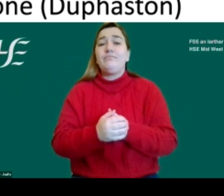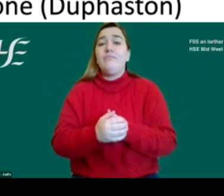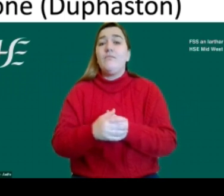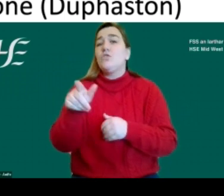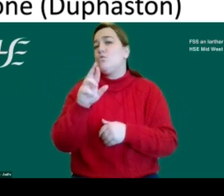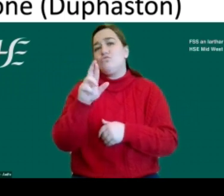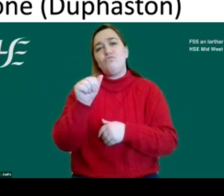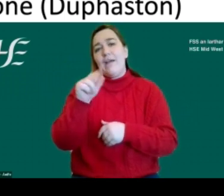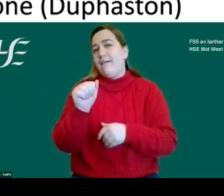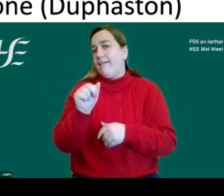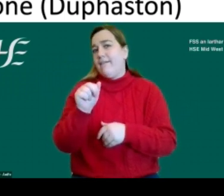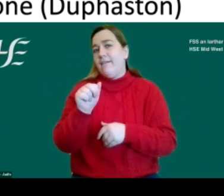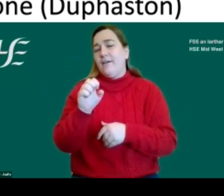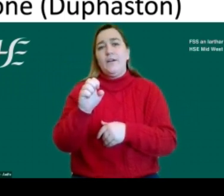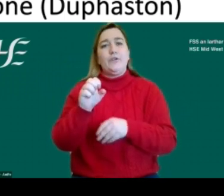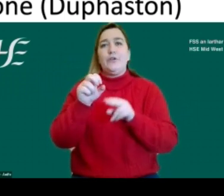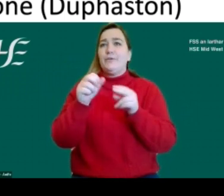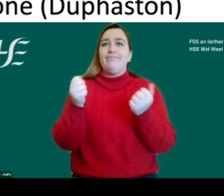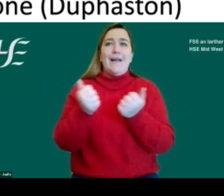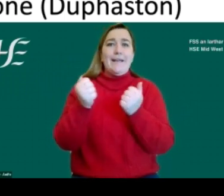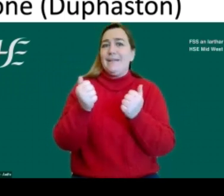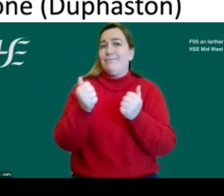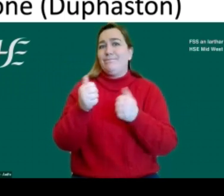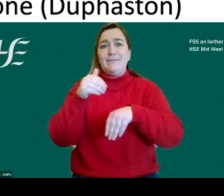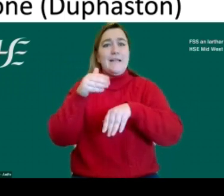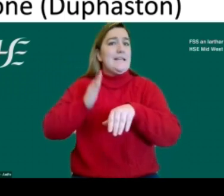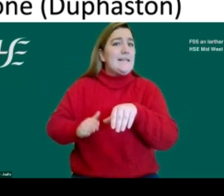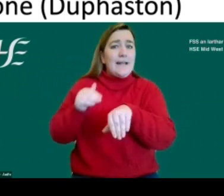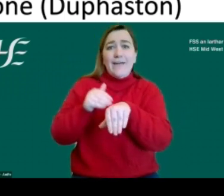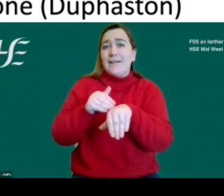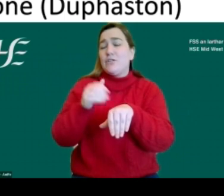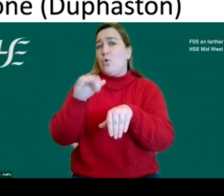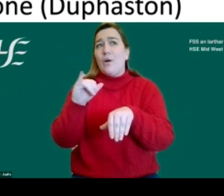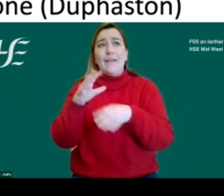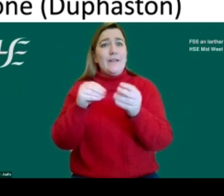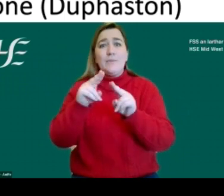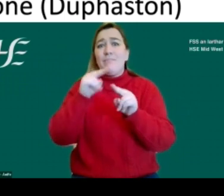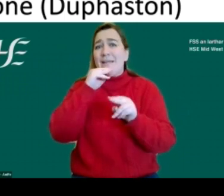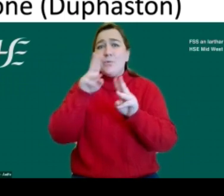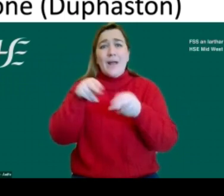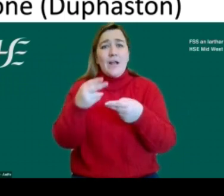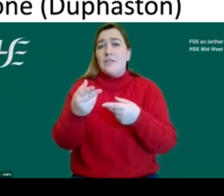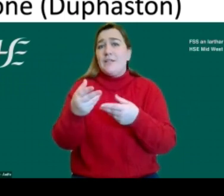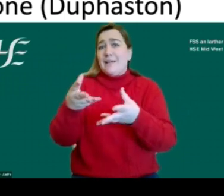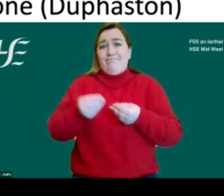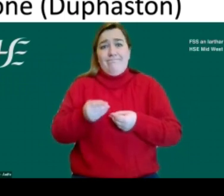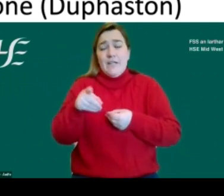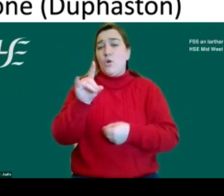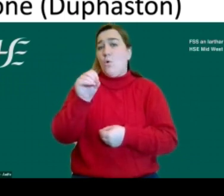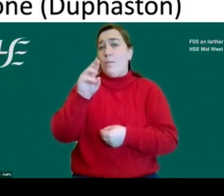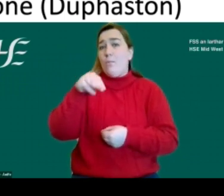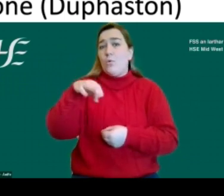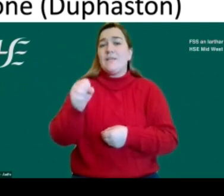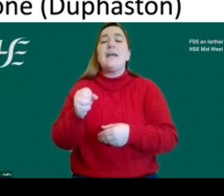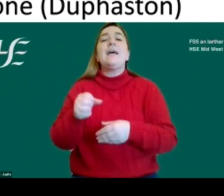that there's a full contraindication or a reason why you absolutely can't take these hormones. So, and especially if you're